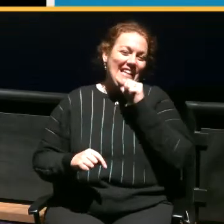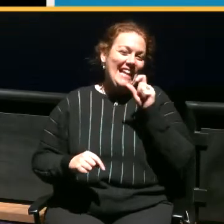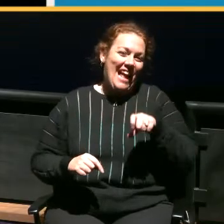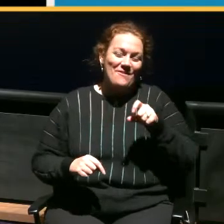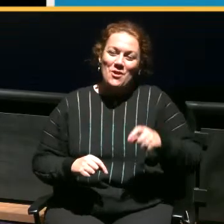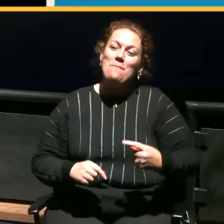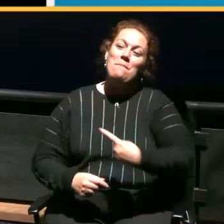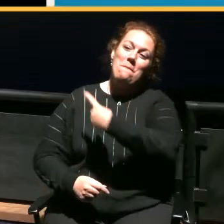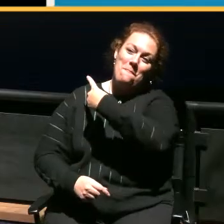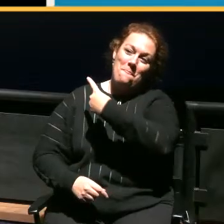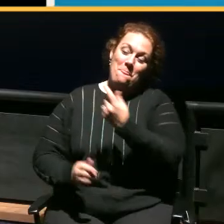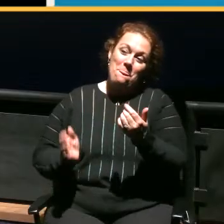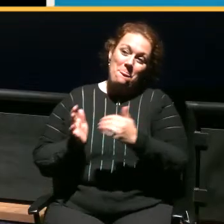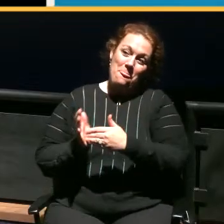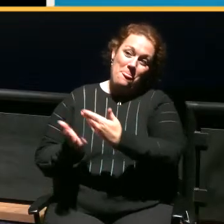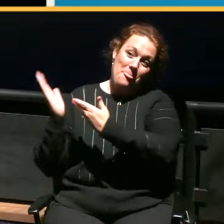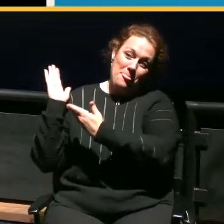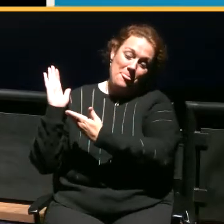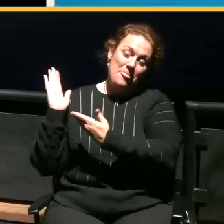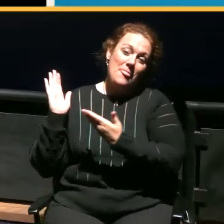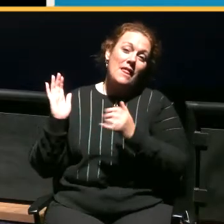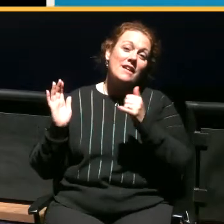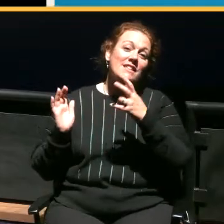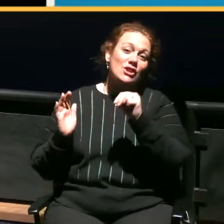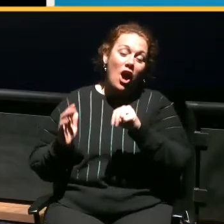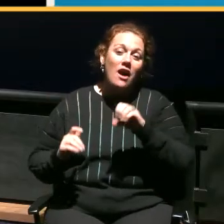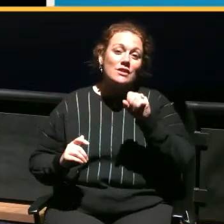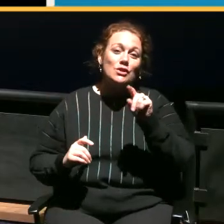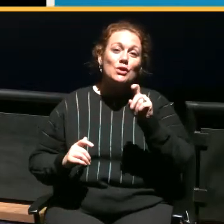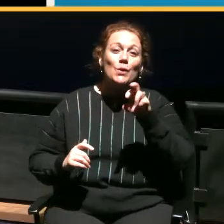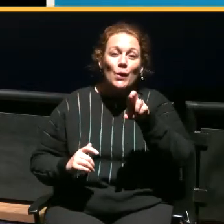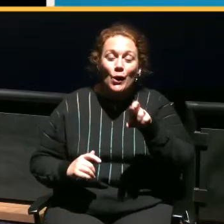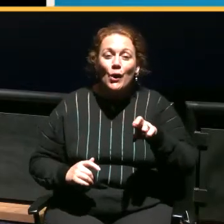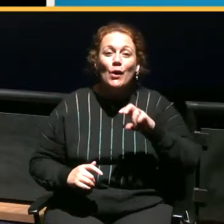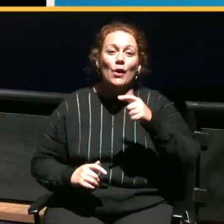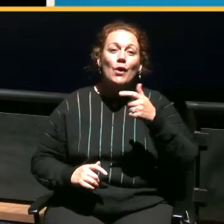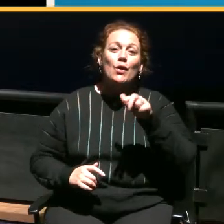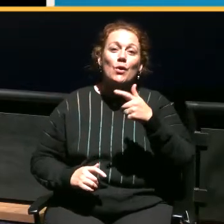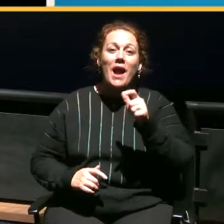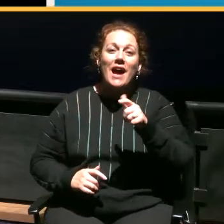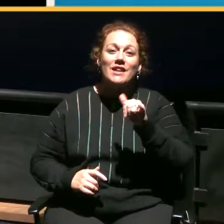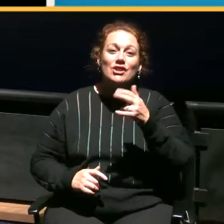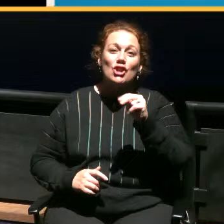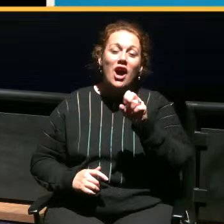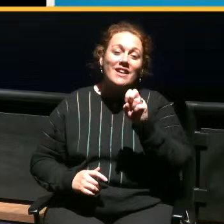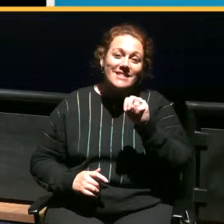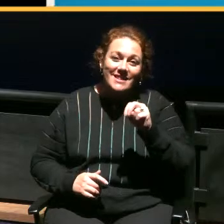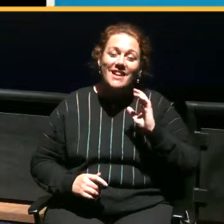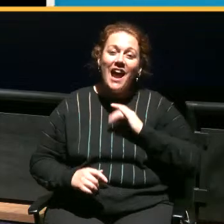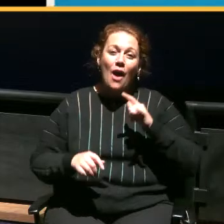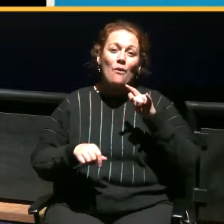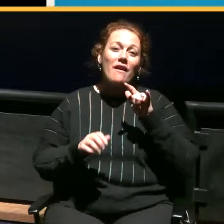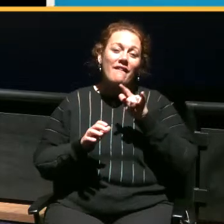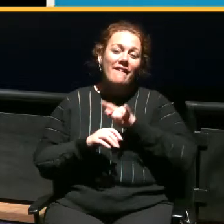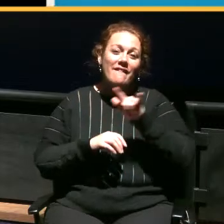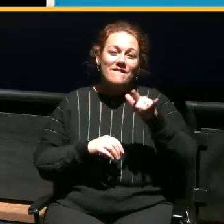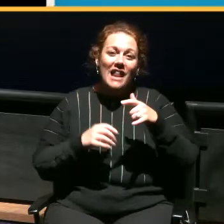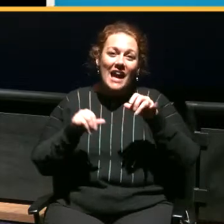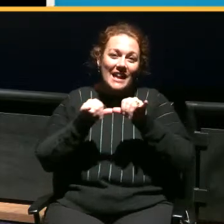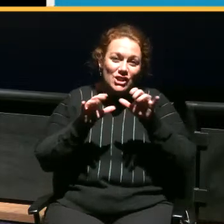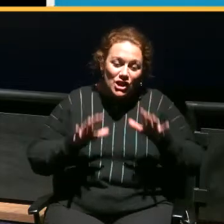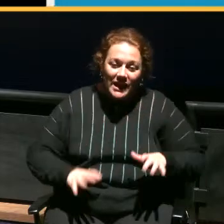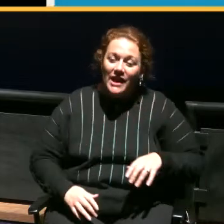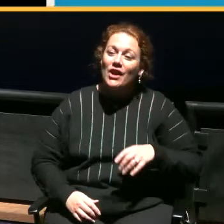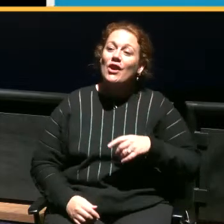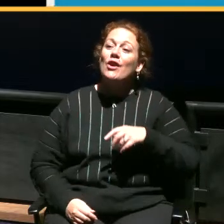again, here I am, and the other guys are here: John right in the middle, and Scooter, Greg Johnson, our pilot, Megan MacArthur, our flight engineer and robot arm operator.